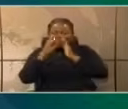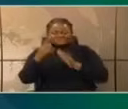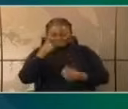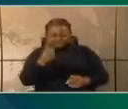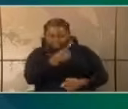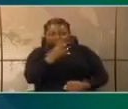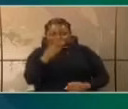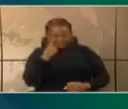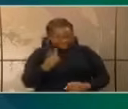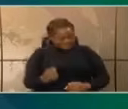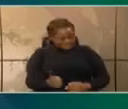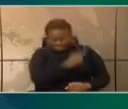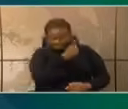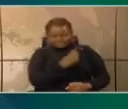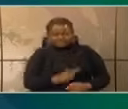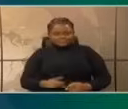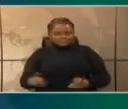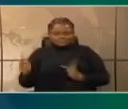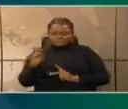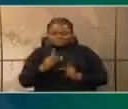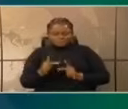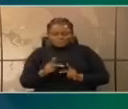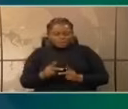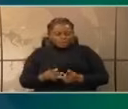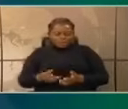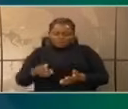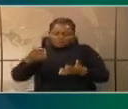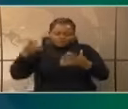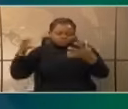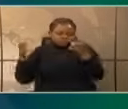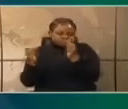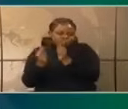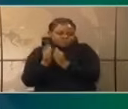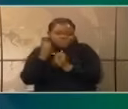Koda koda de? But this is the Jimmy who heavy.